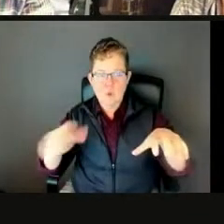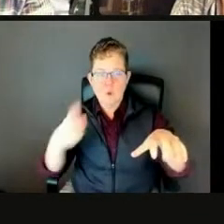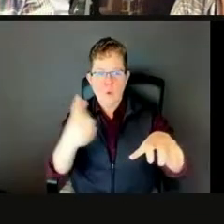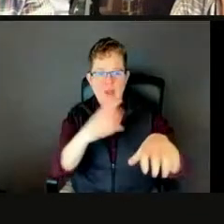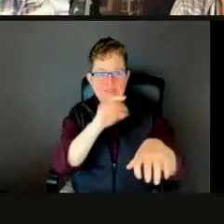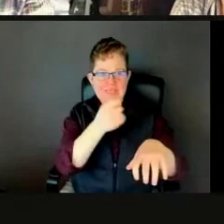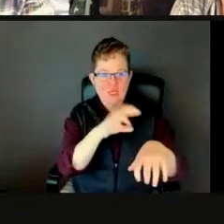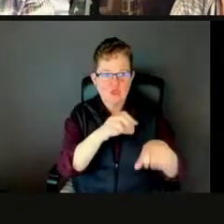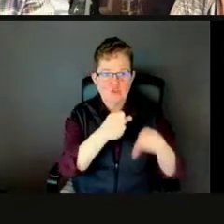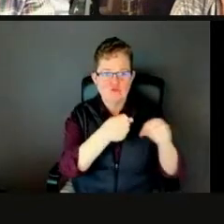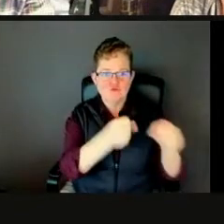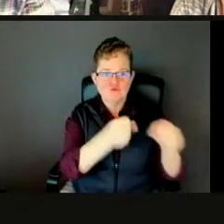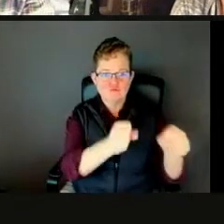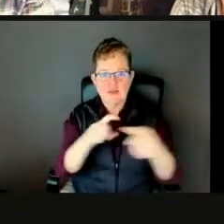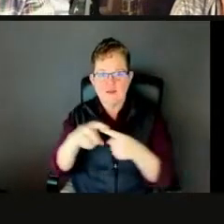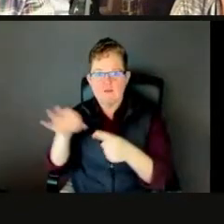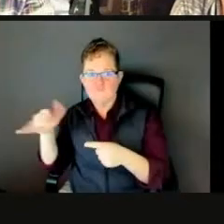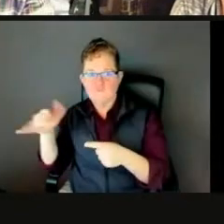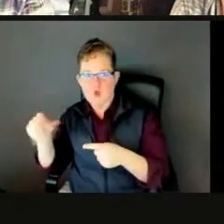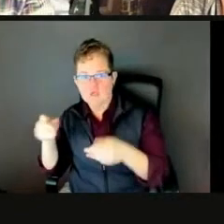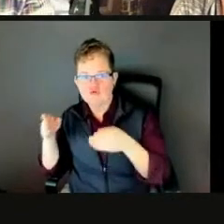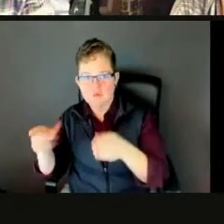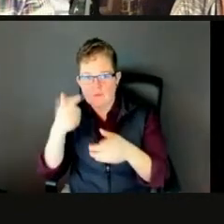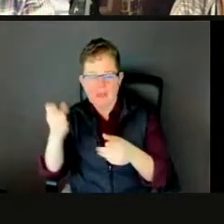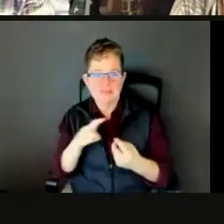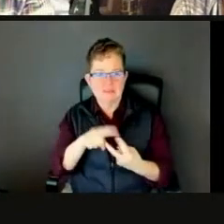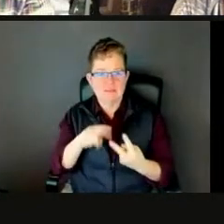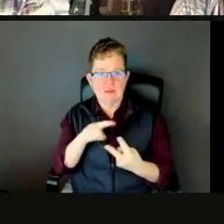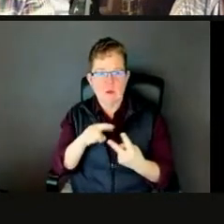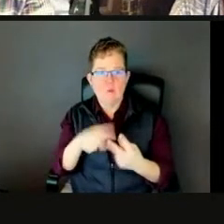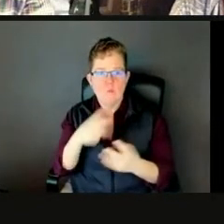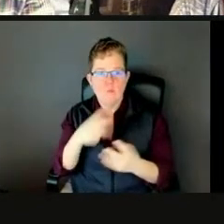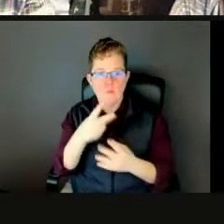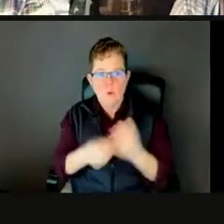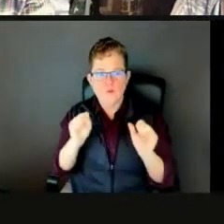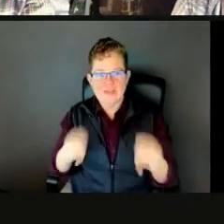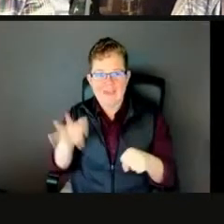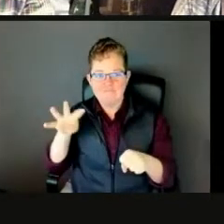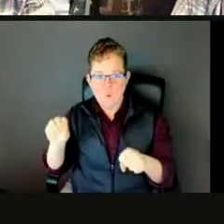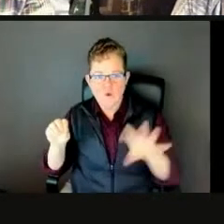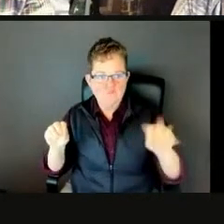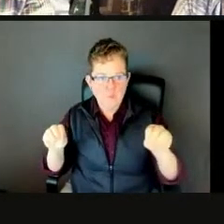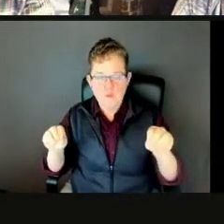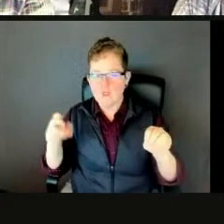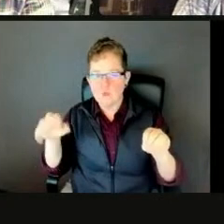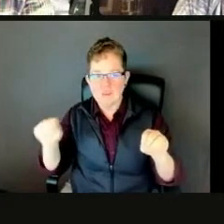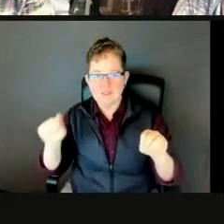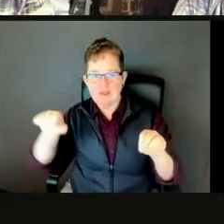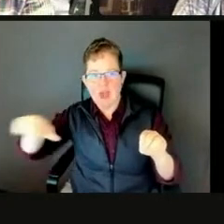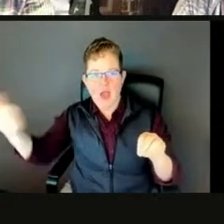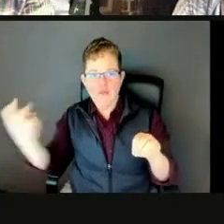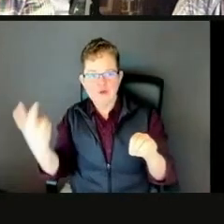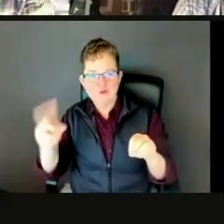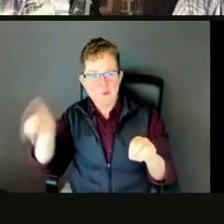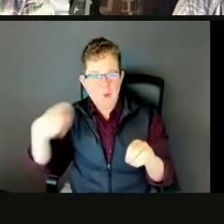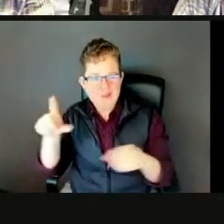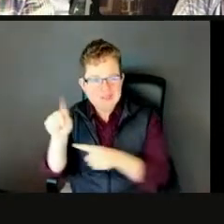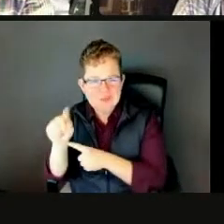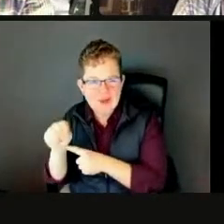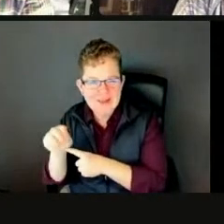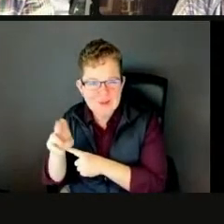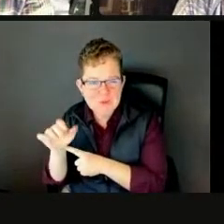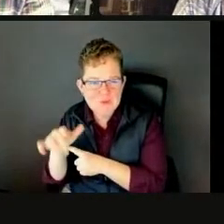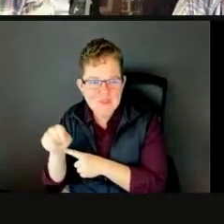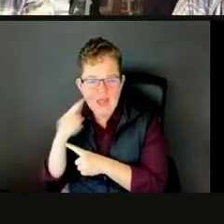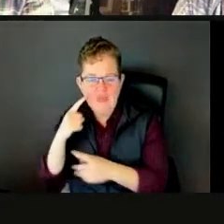Center Street and the one on Front Street. One, because they house 40 units each instead of the other two only housing 20. I think we get